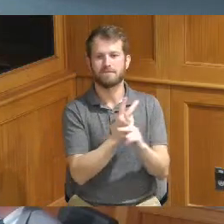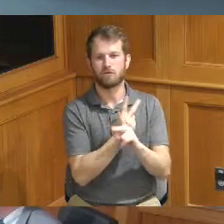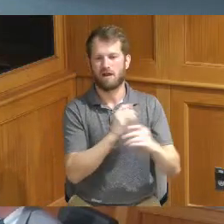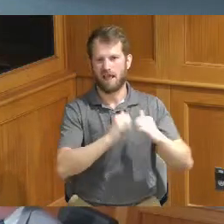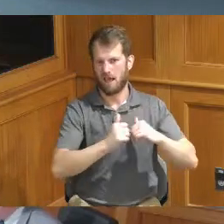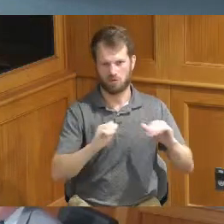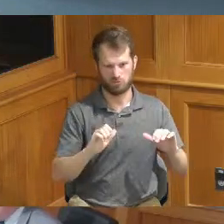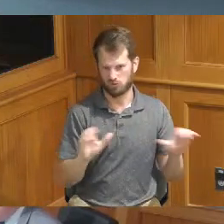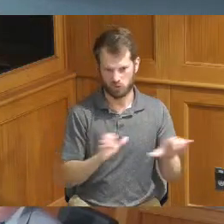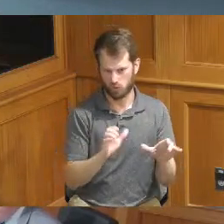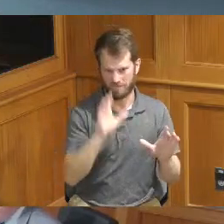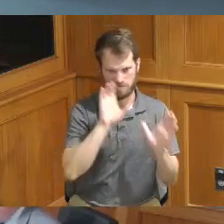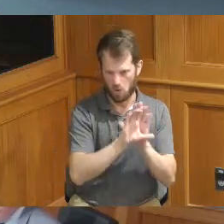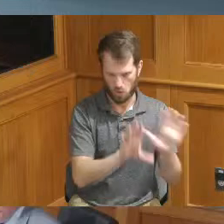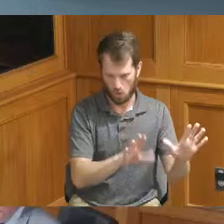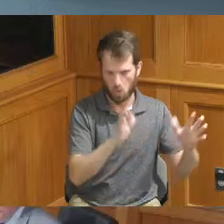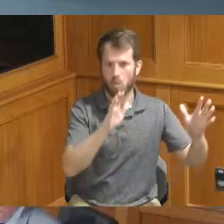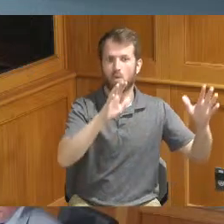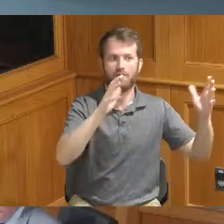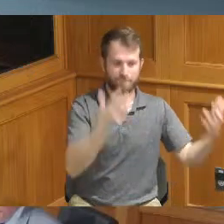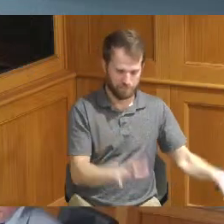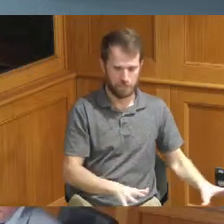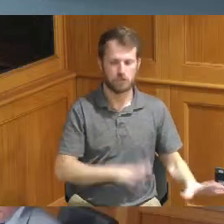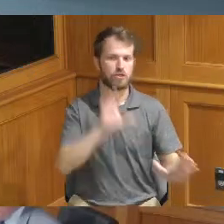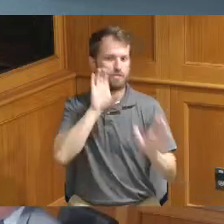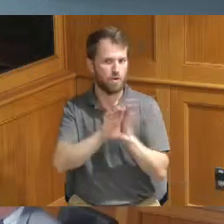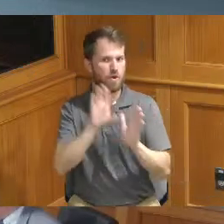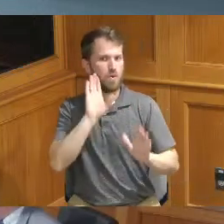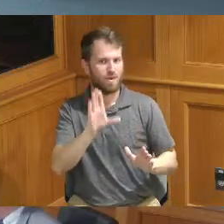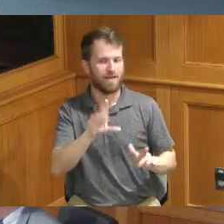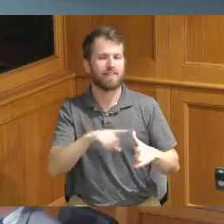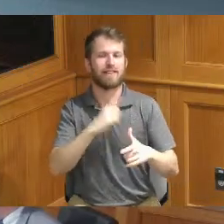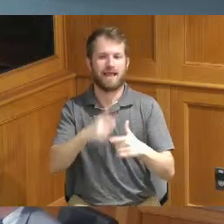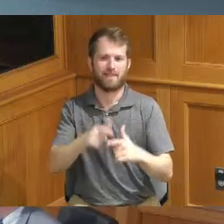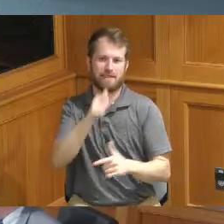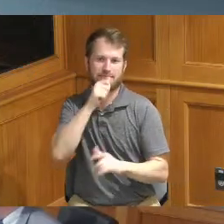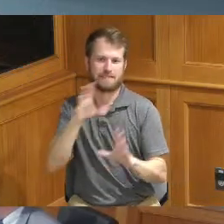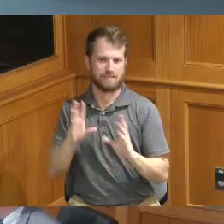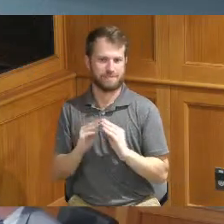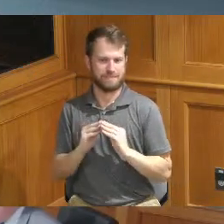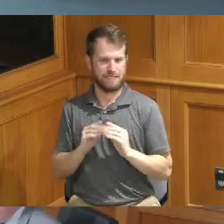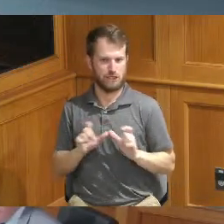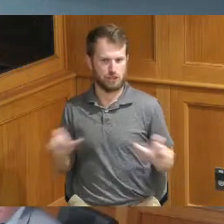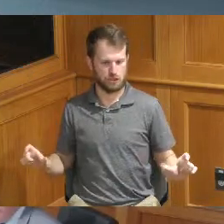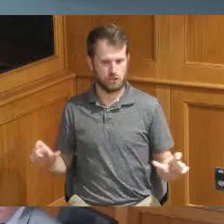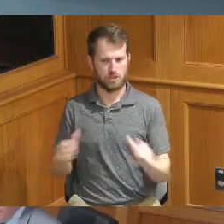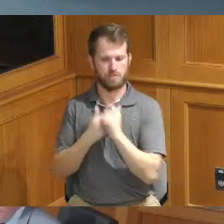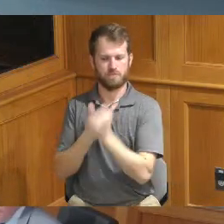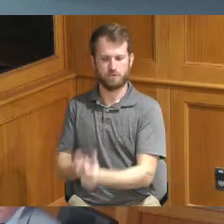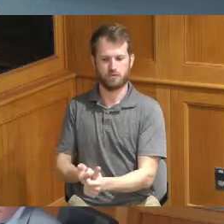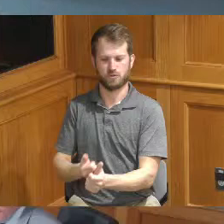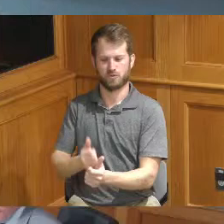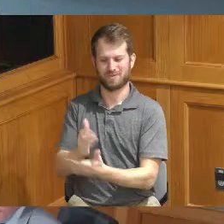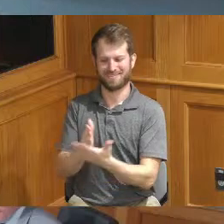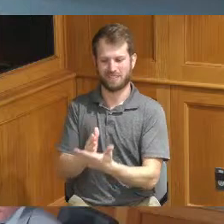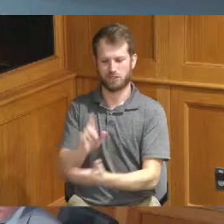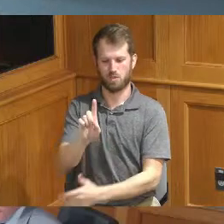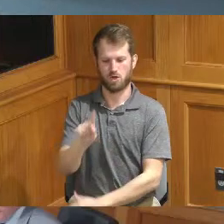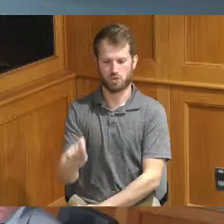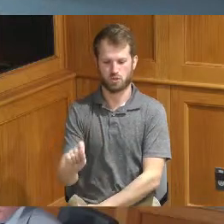with everyone. I make a motion to go into executive session pursuing to Section